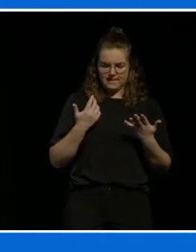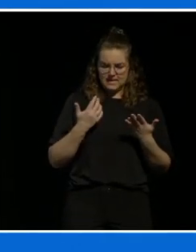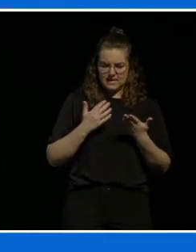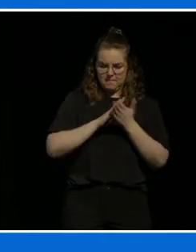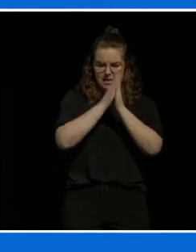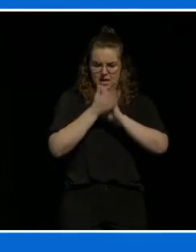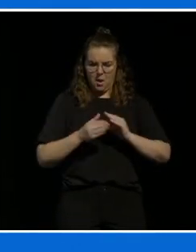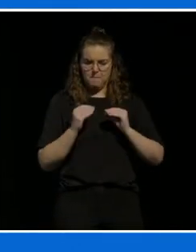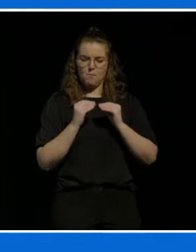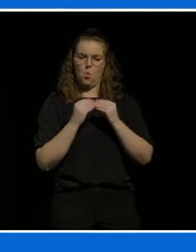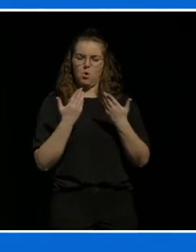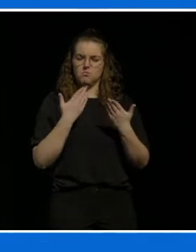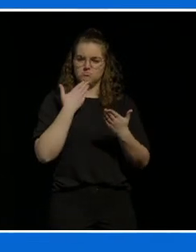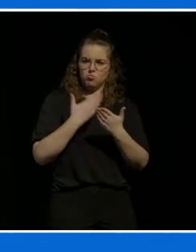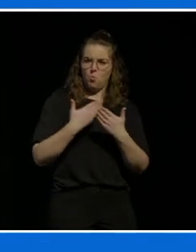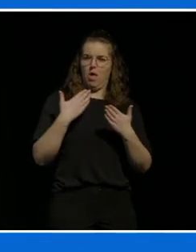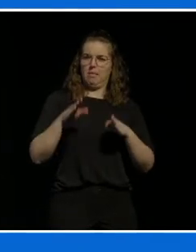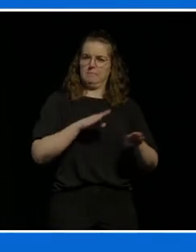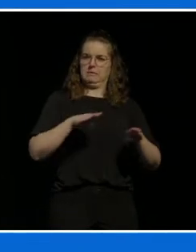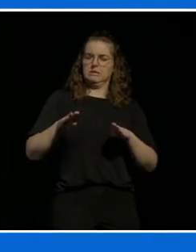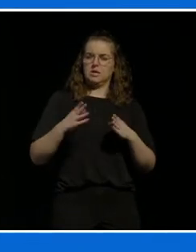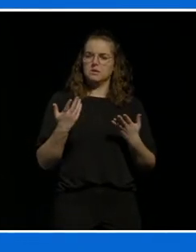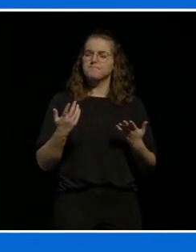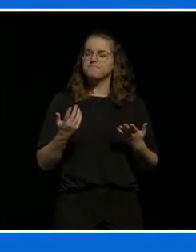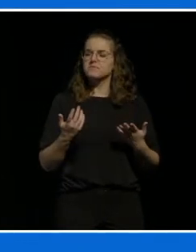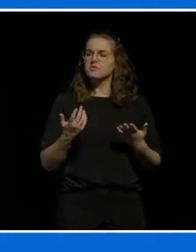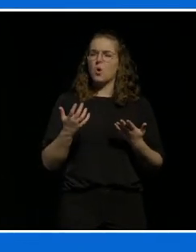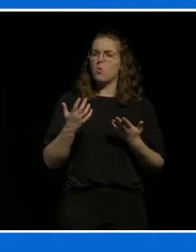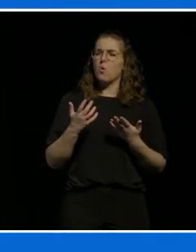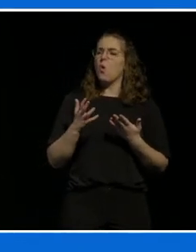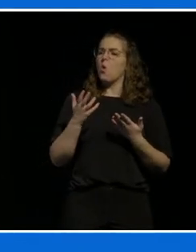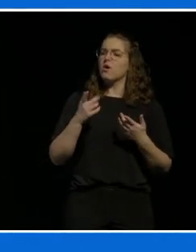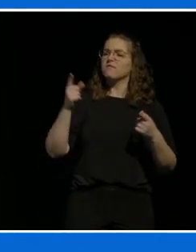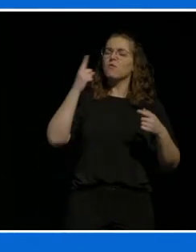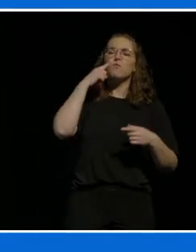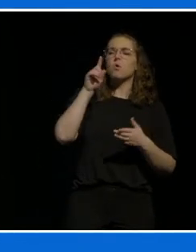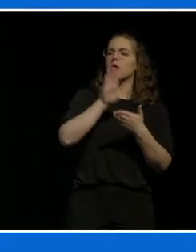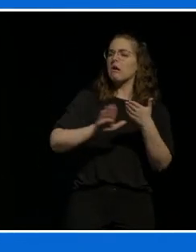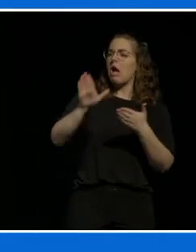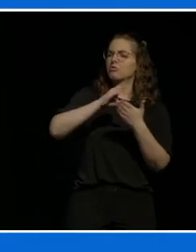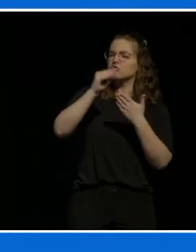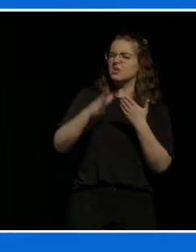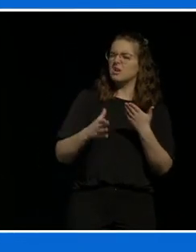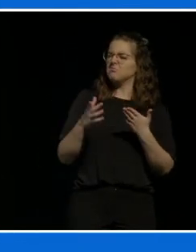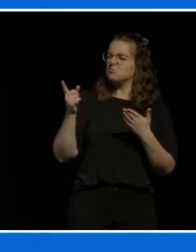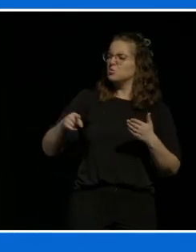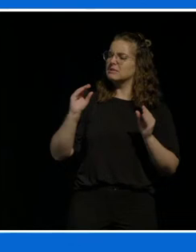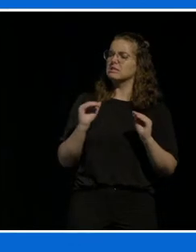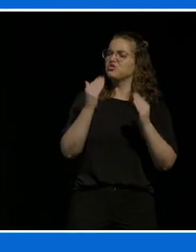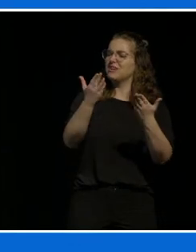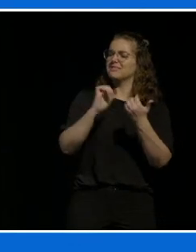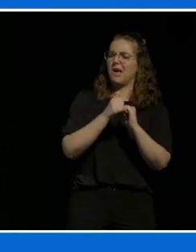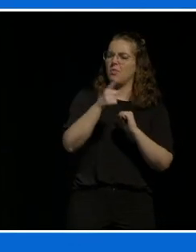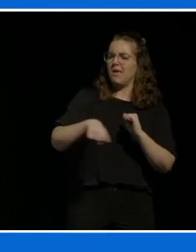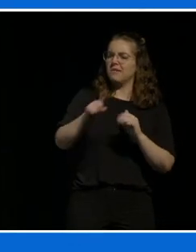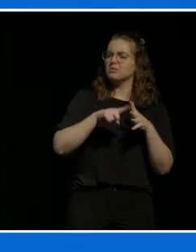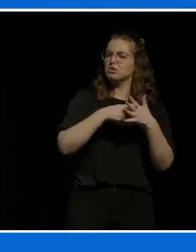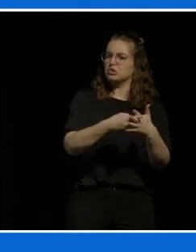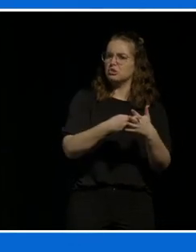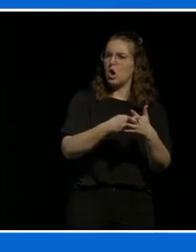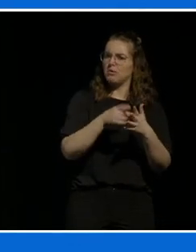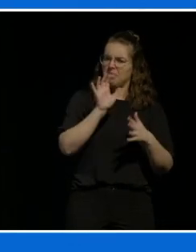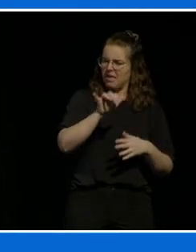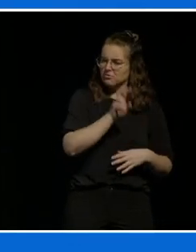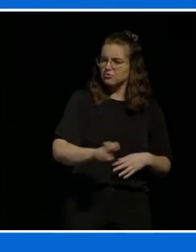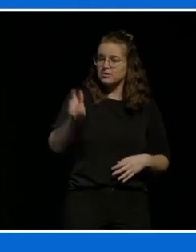know, a student in our audience, a college student, where would you suggest that they start? I did this personal experience, actually,